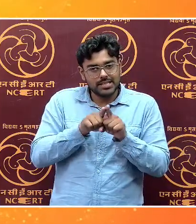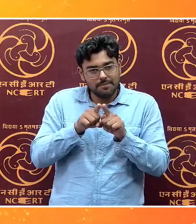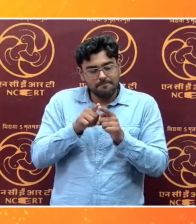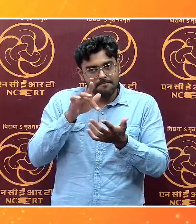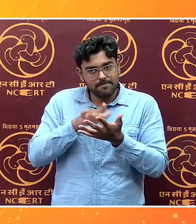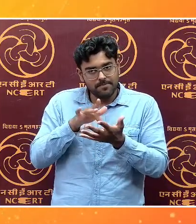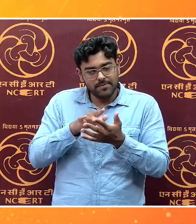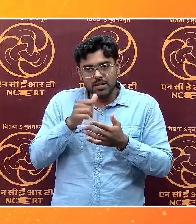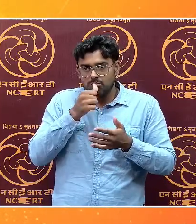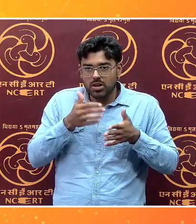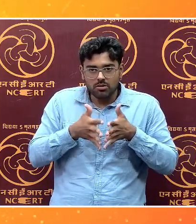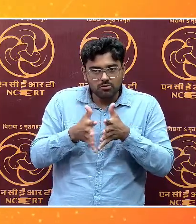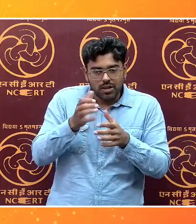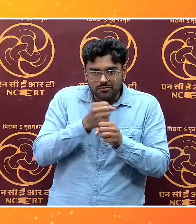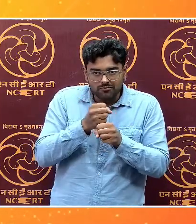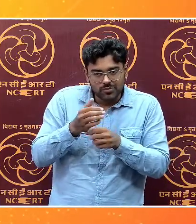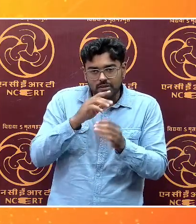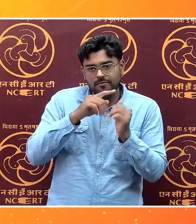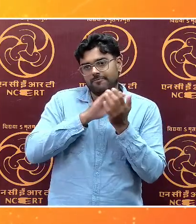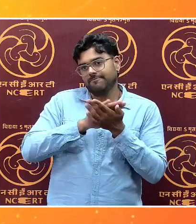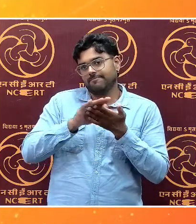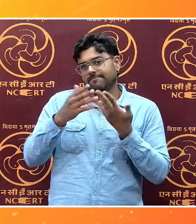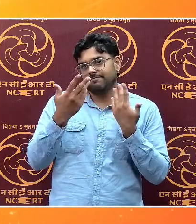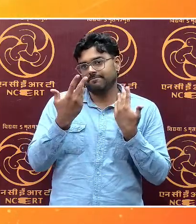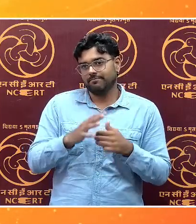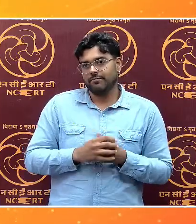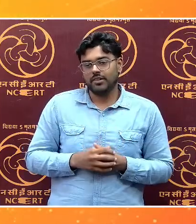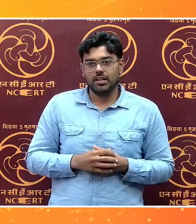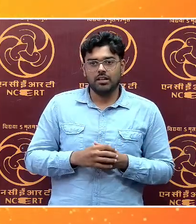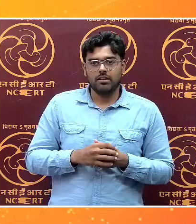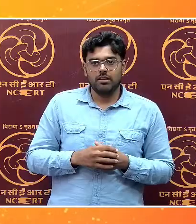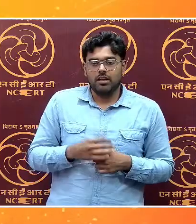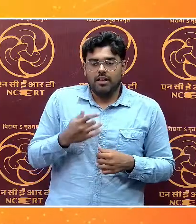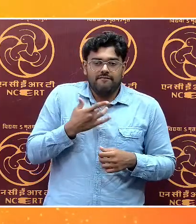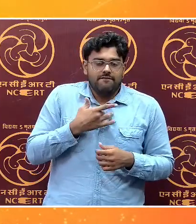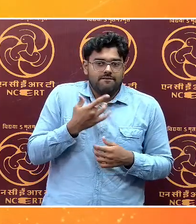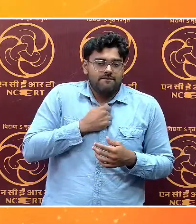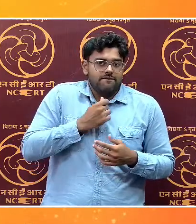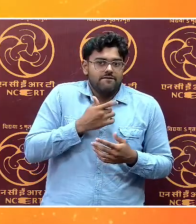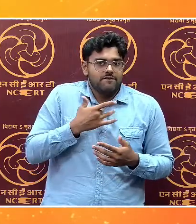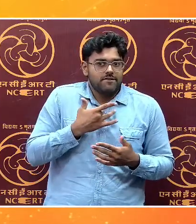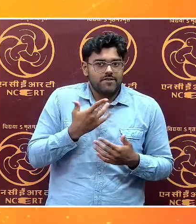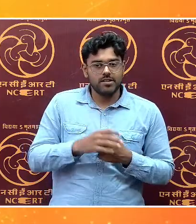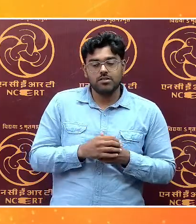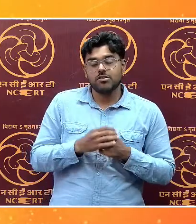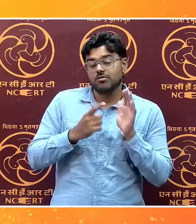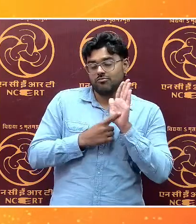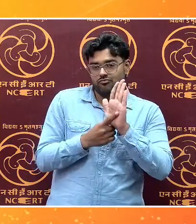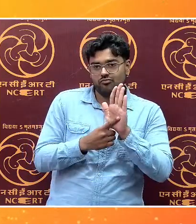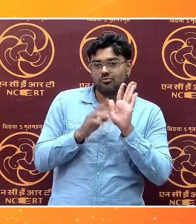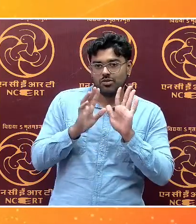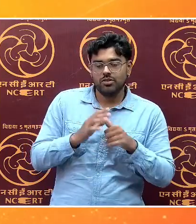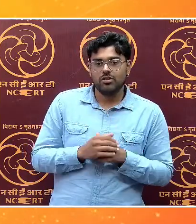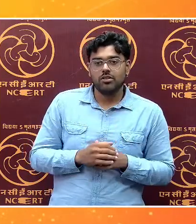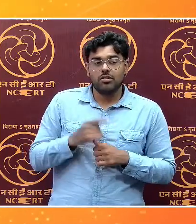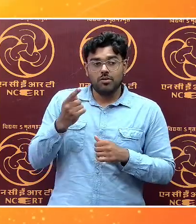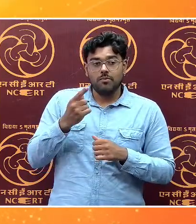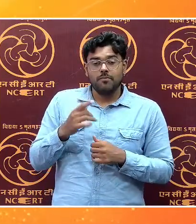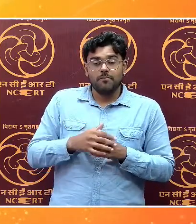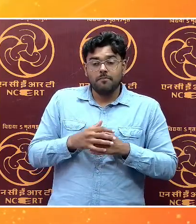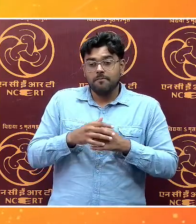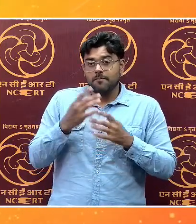the journey of Godavari ends. And I would like to show you a very